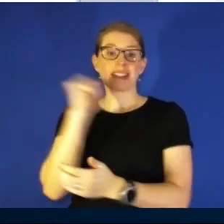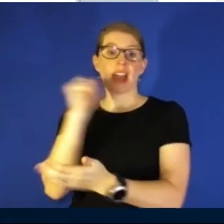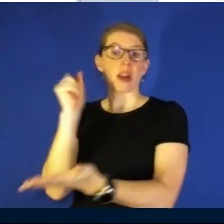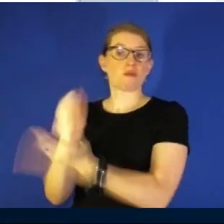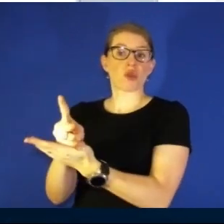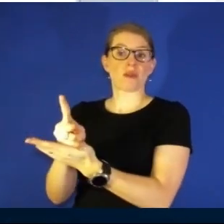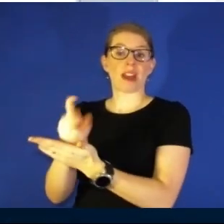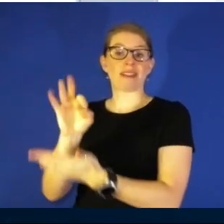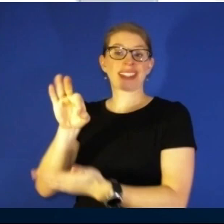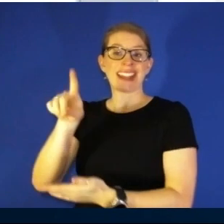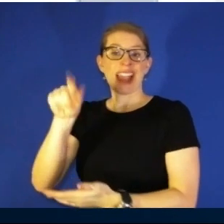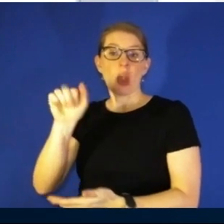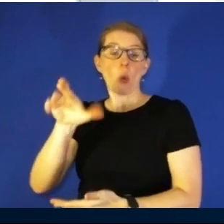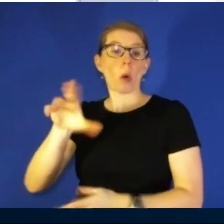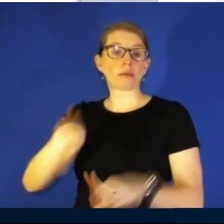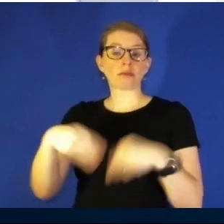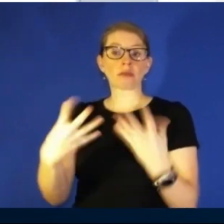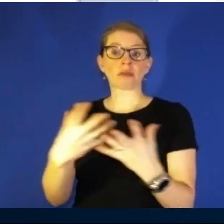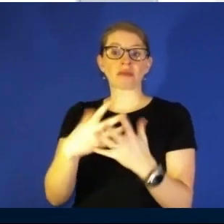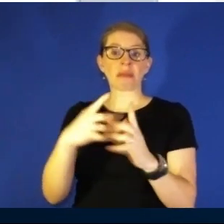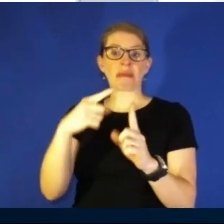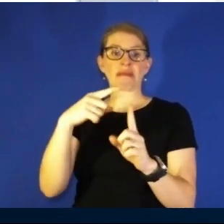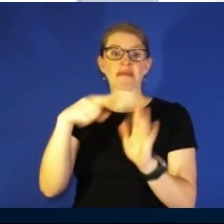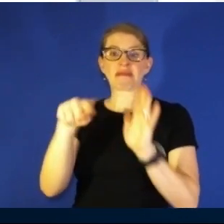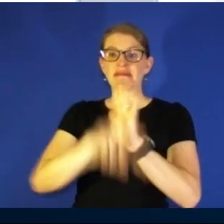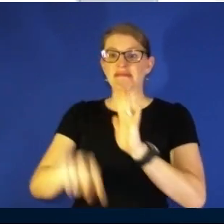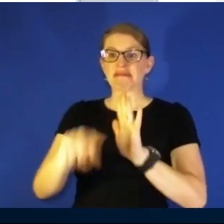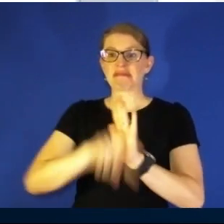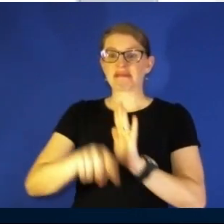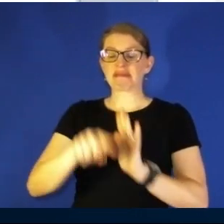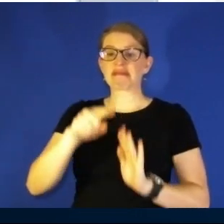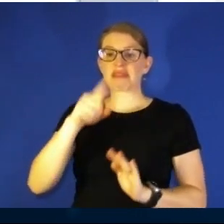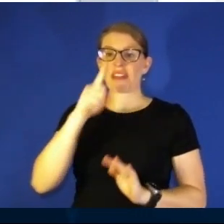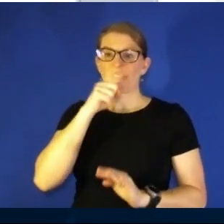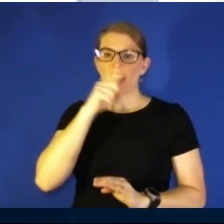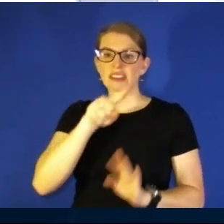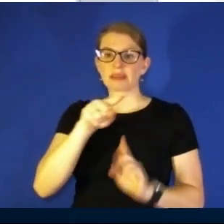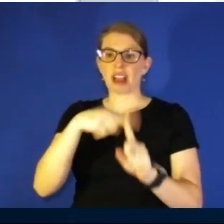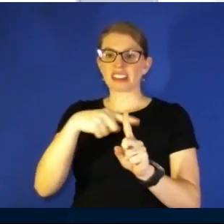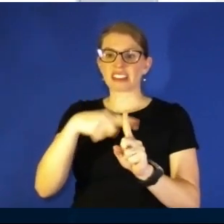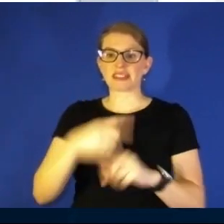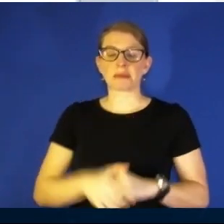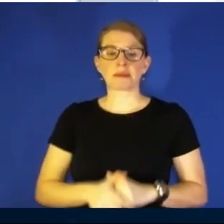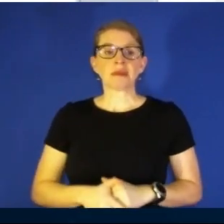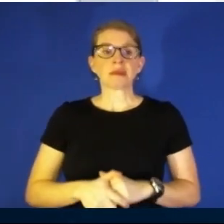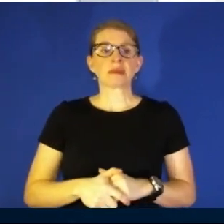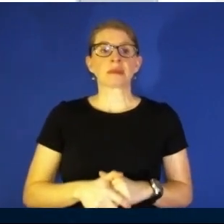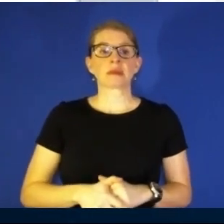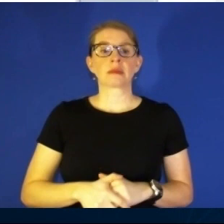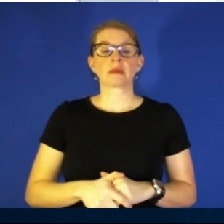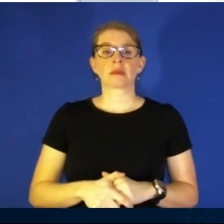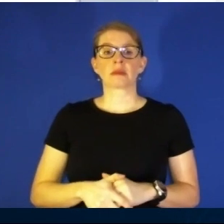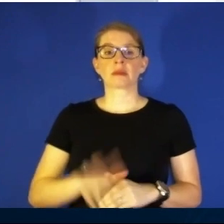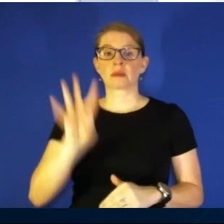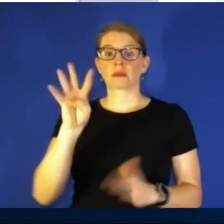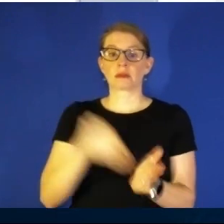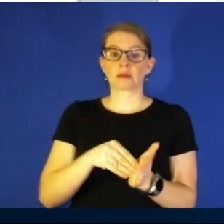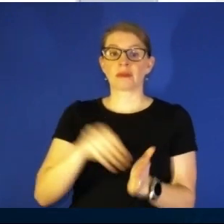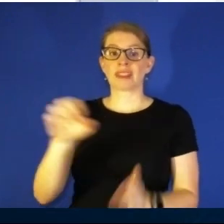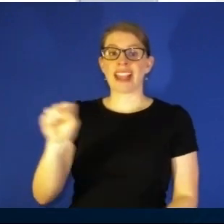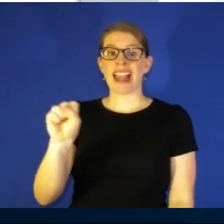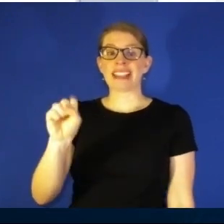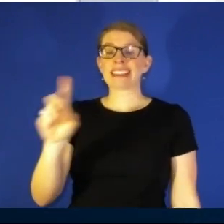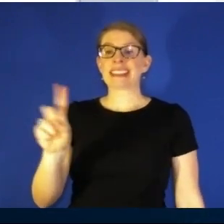or because they're giving too many false positive results. The recall involves more than 400,000 SD biosensor